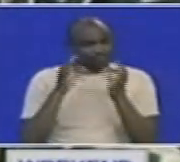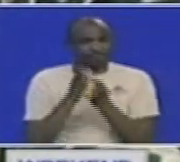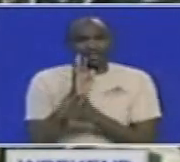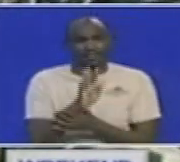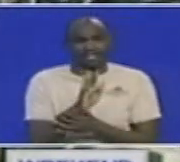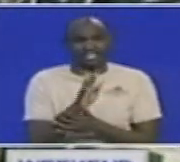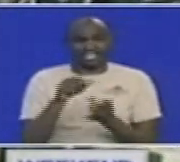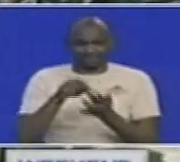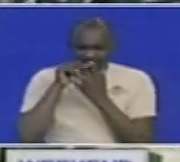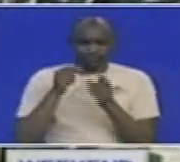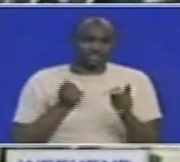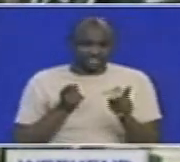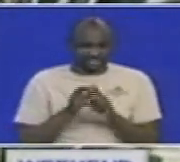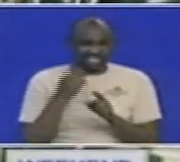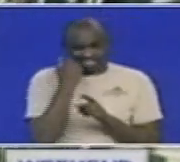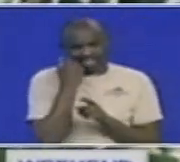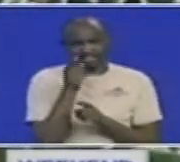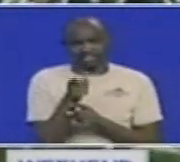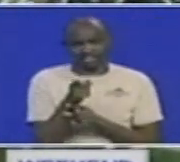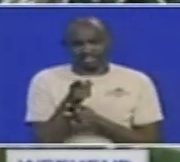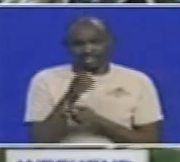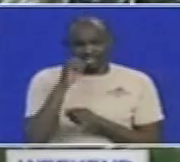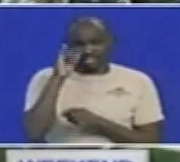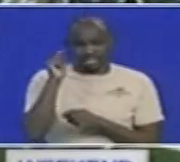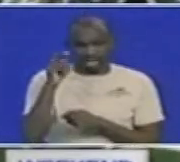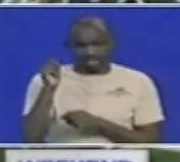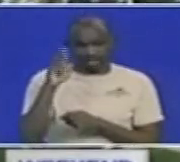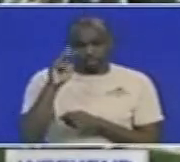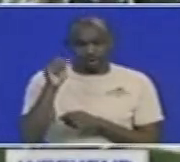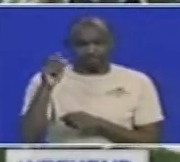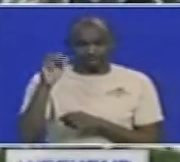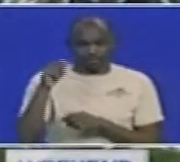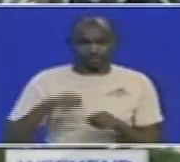and especially for his sick sister. Ian Wafula for the Survivor Series.